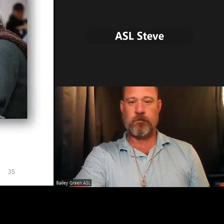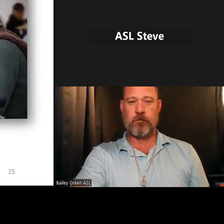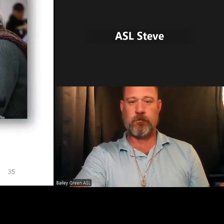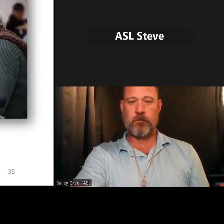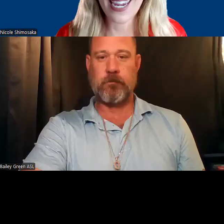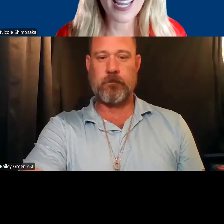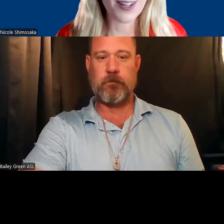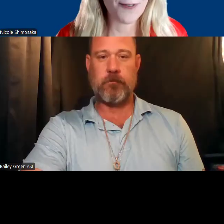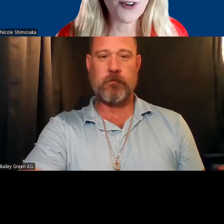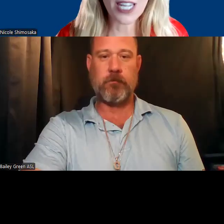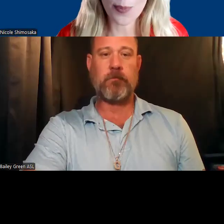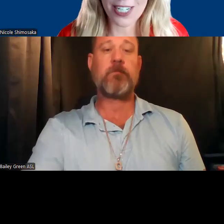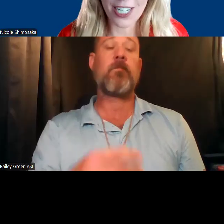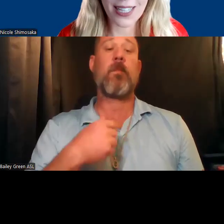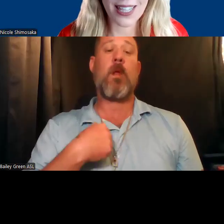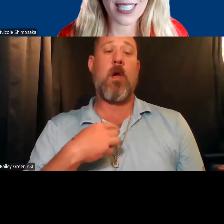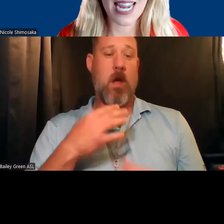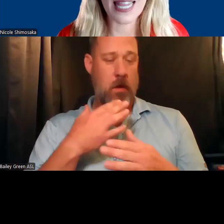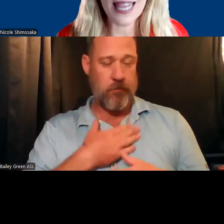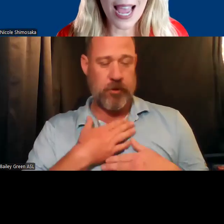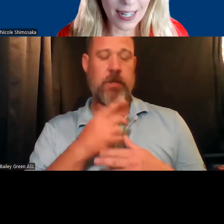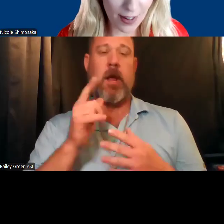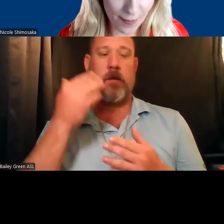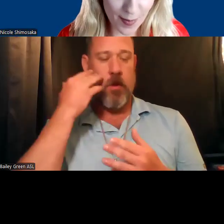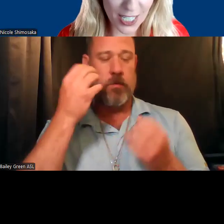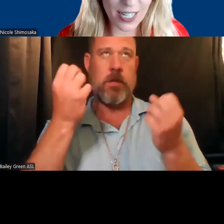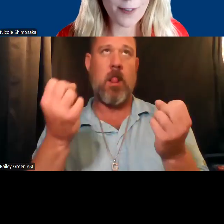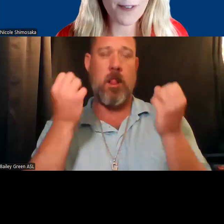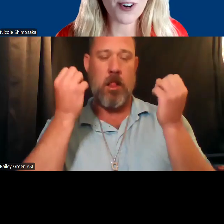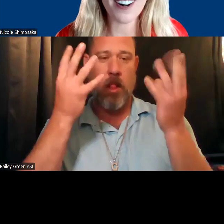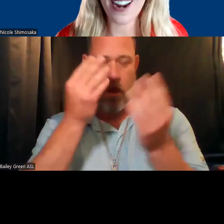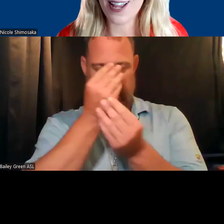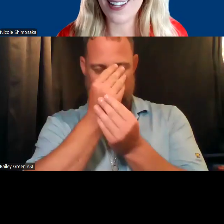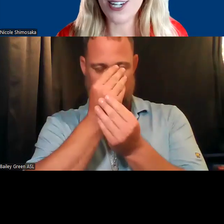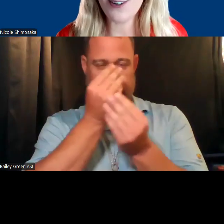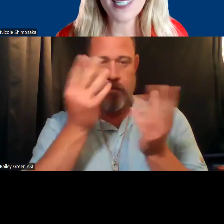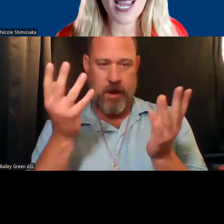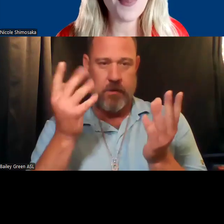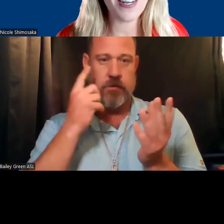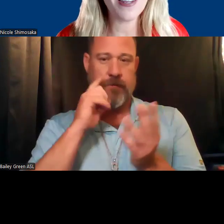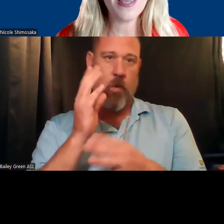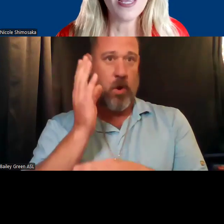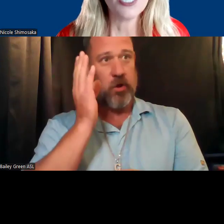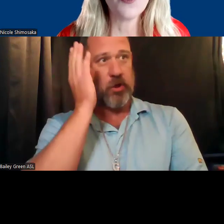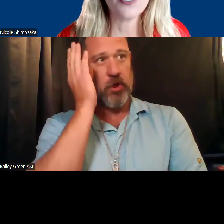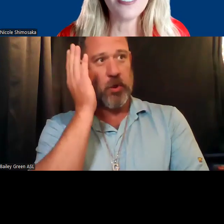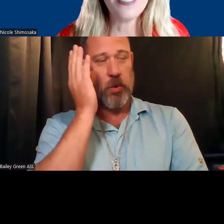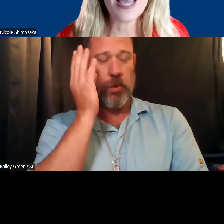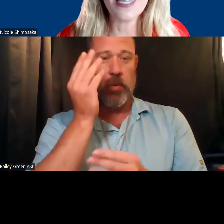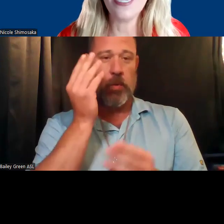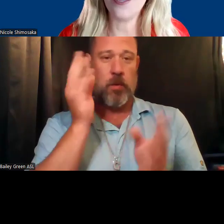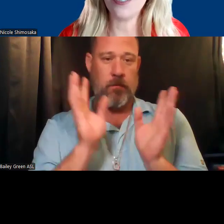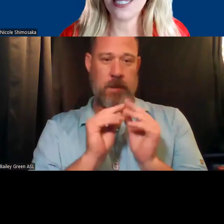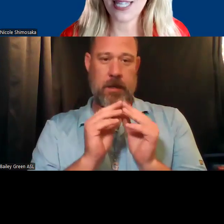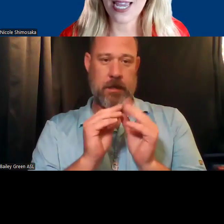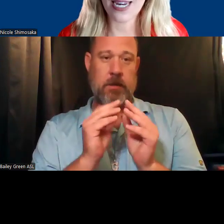And I fully appreciate that this is a lot of information for a noontime meeting. So if there's nothing